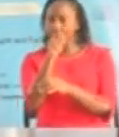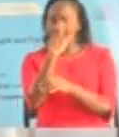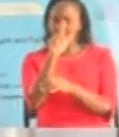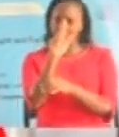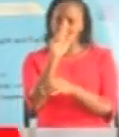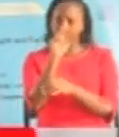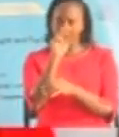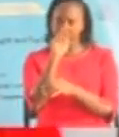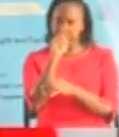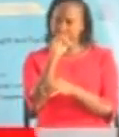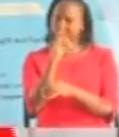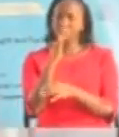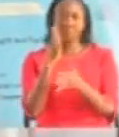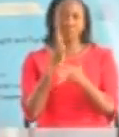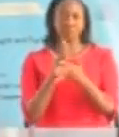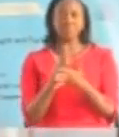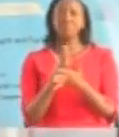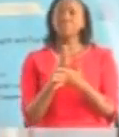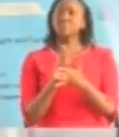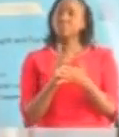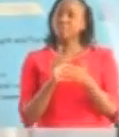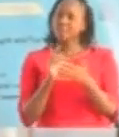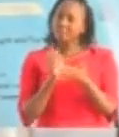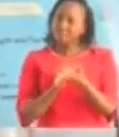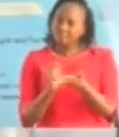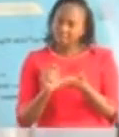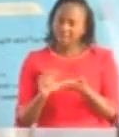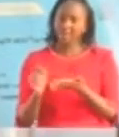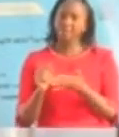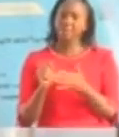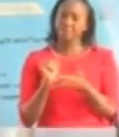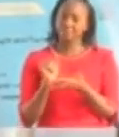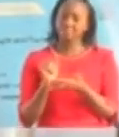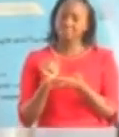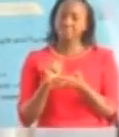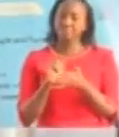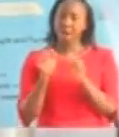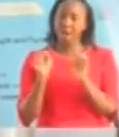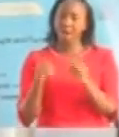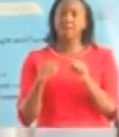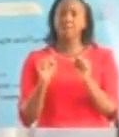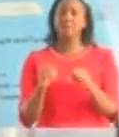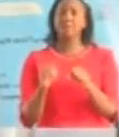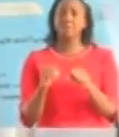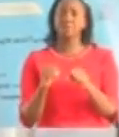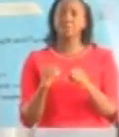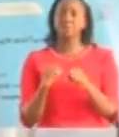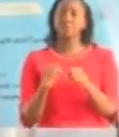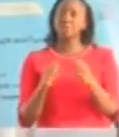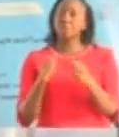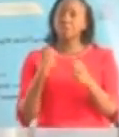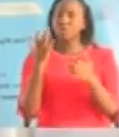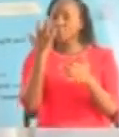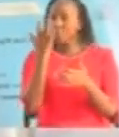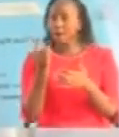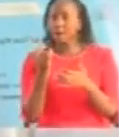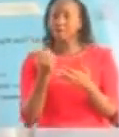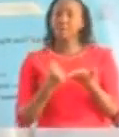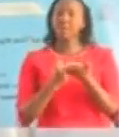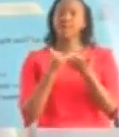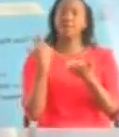We recently signed a partnership agreement with the University Alumni Association, whose goal is to help us work together